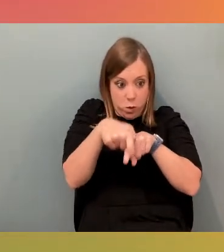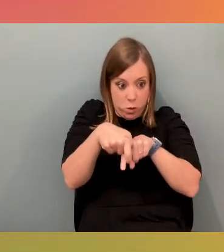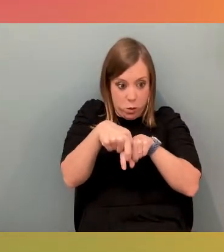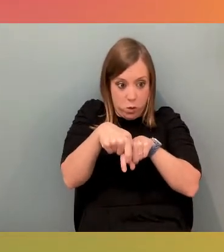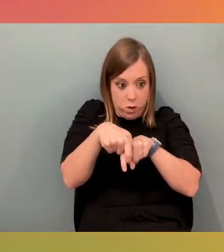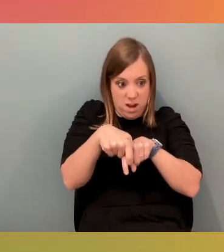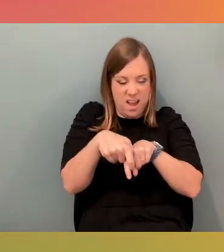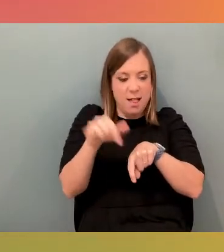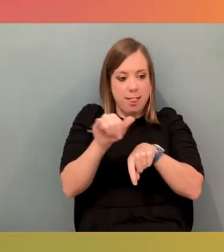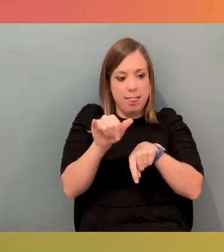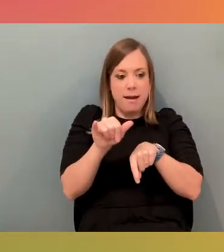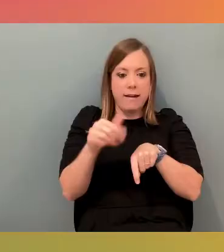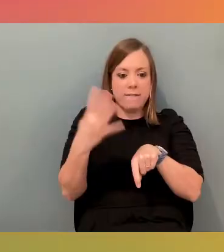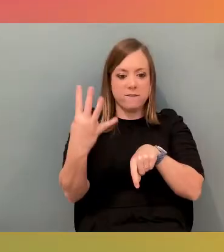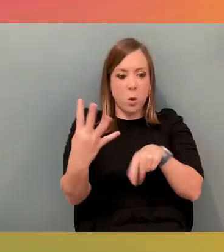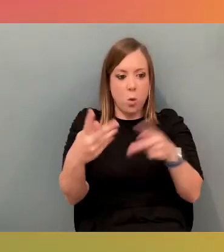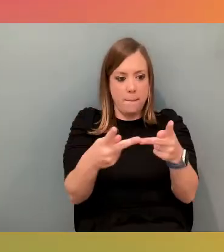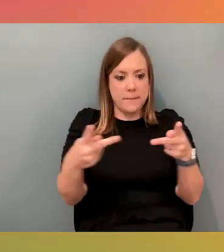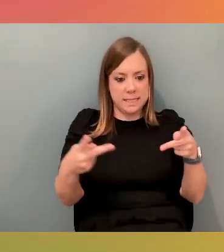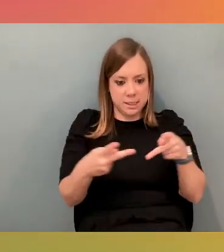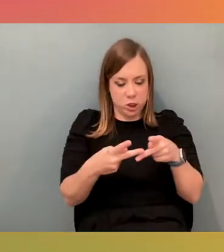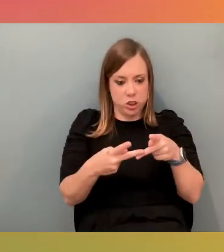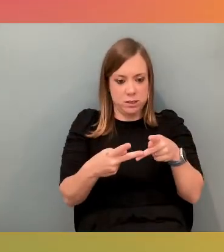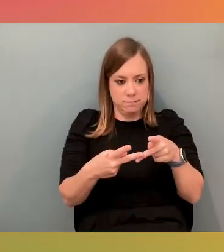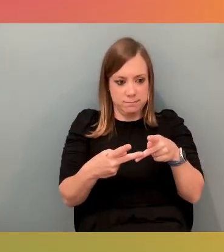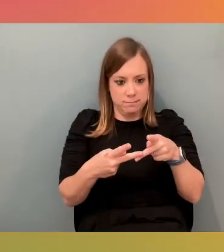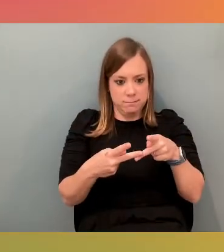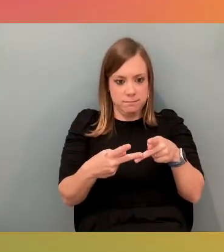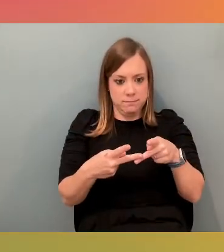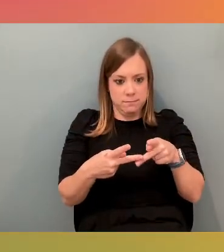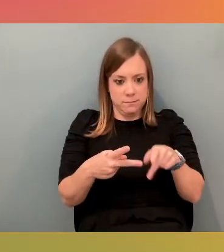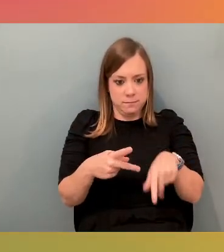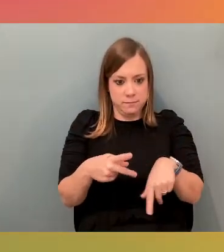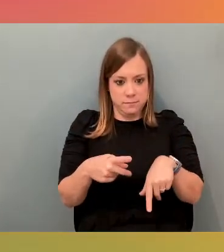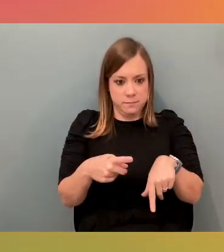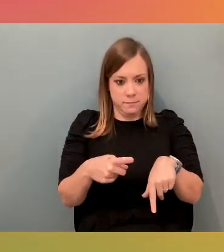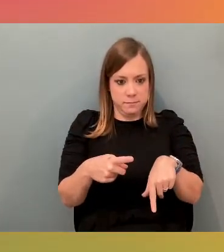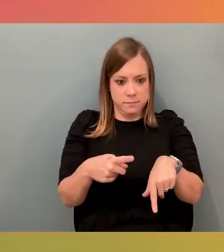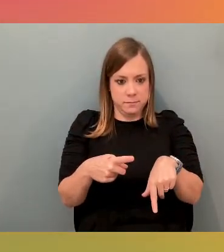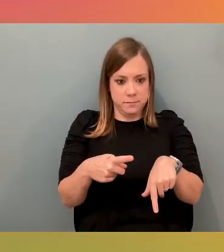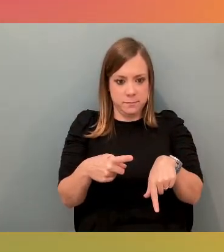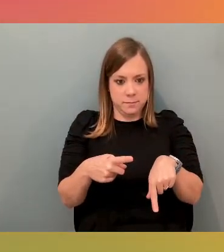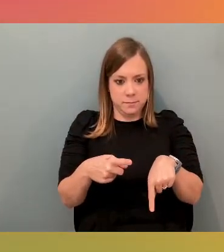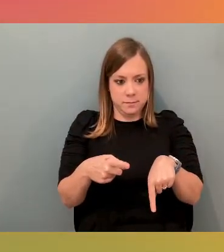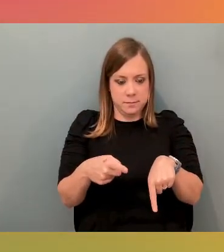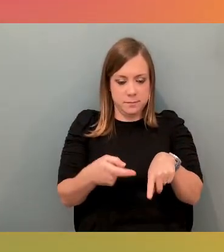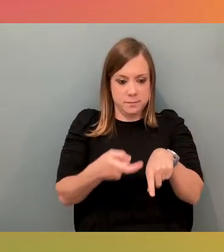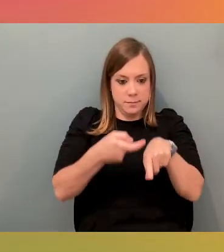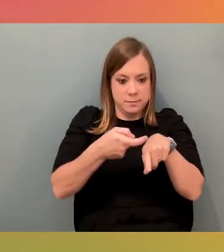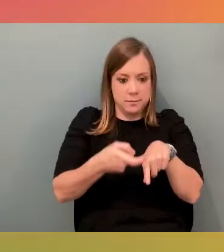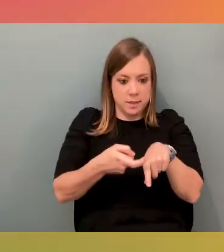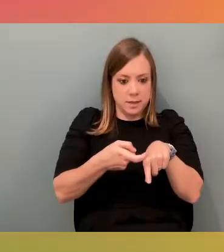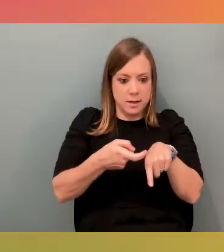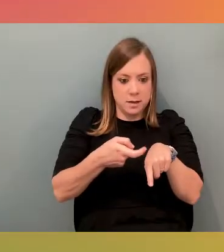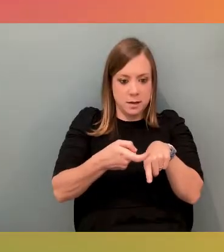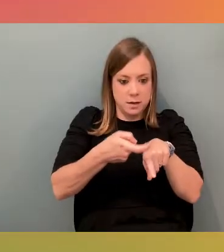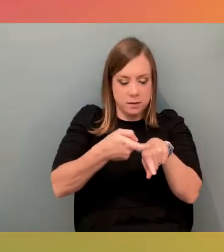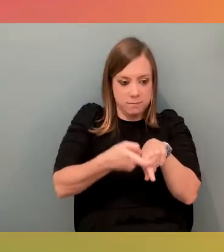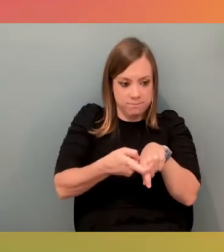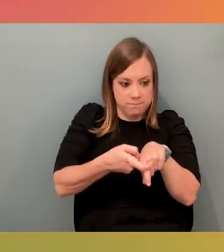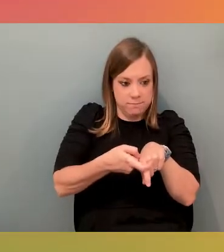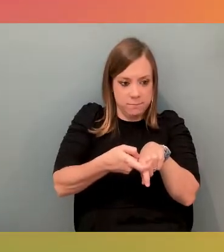shape. So right knee draws back. And then we're gonna bend the left knee and make our way to a chair pose with our figure four